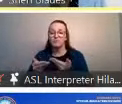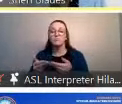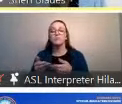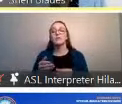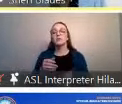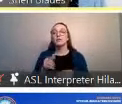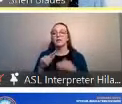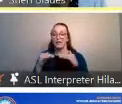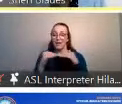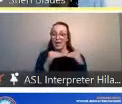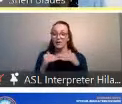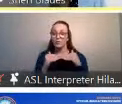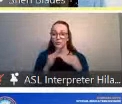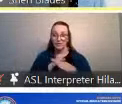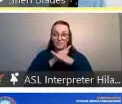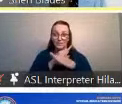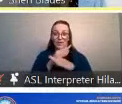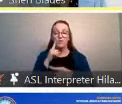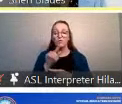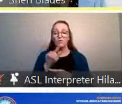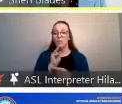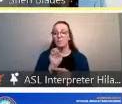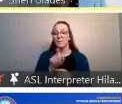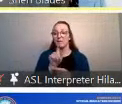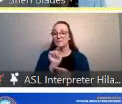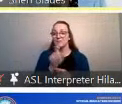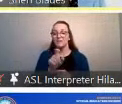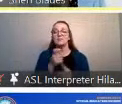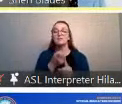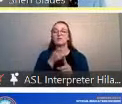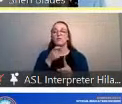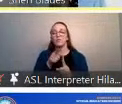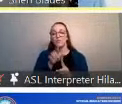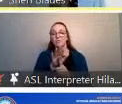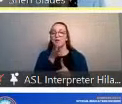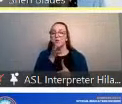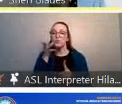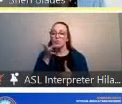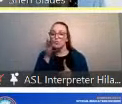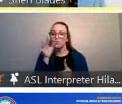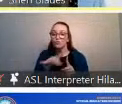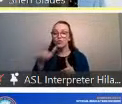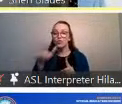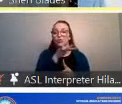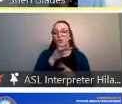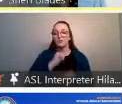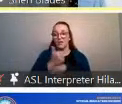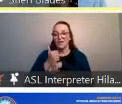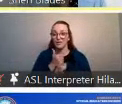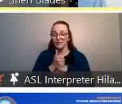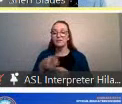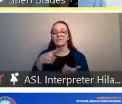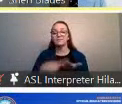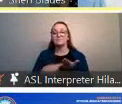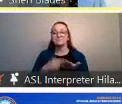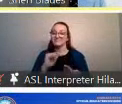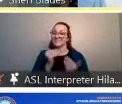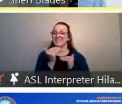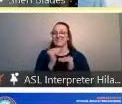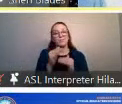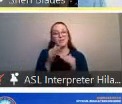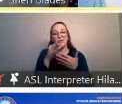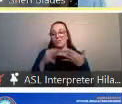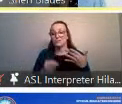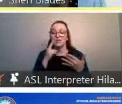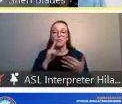Mixtec community exists due to the rural setting. They talked about their limited choices for resources,